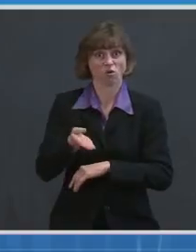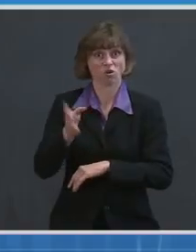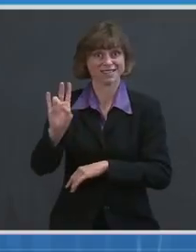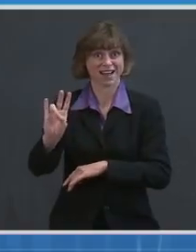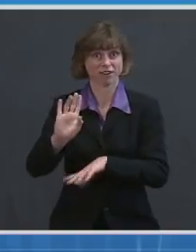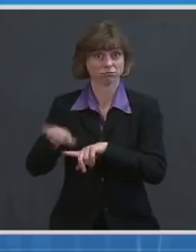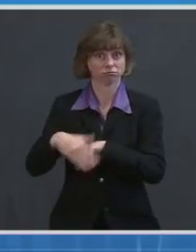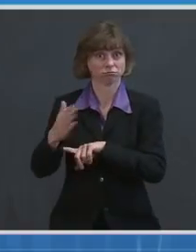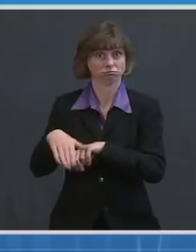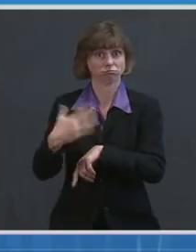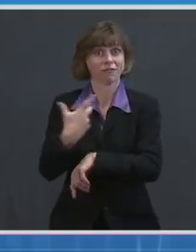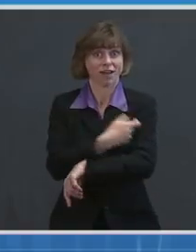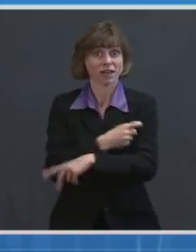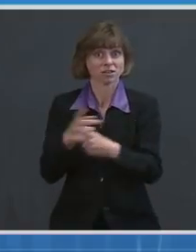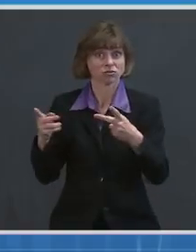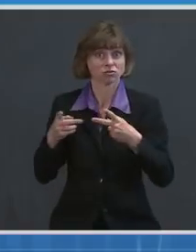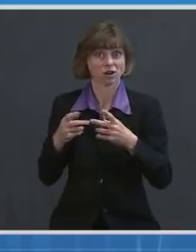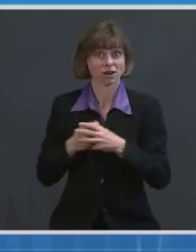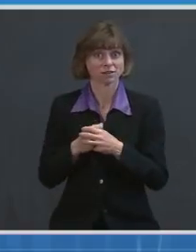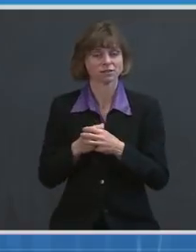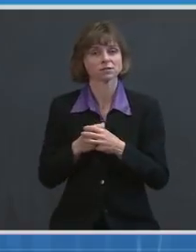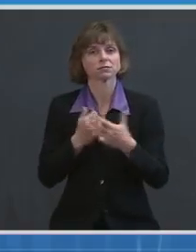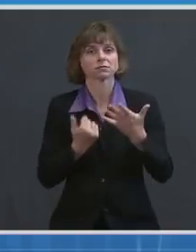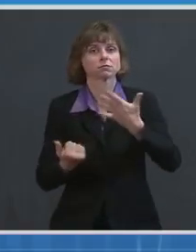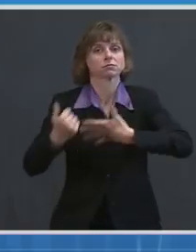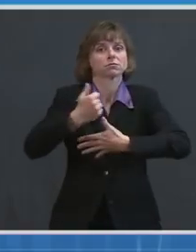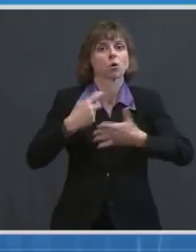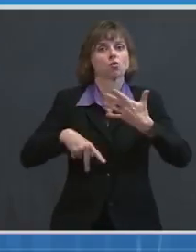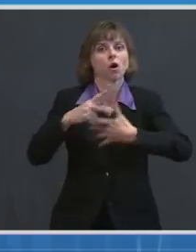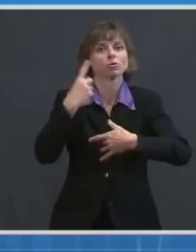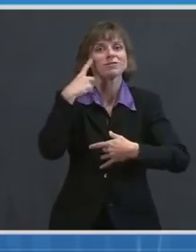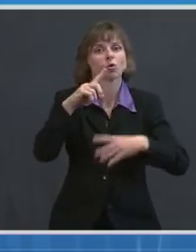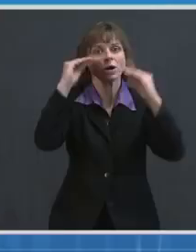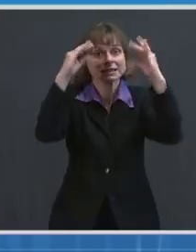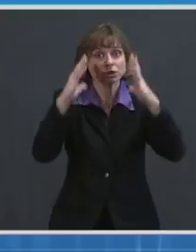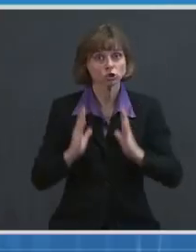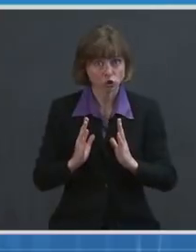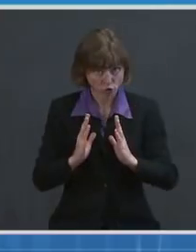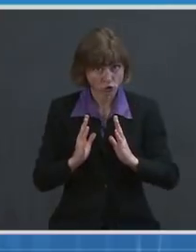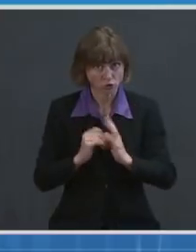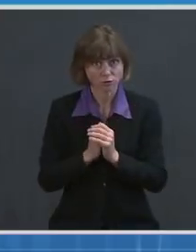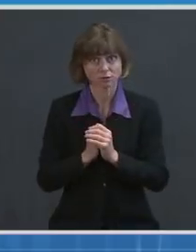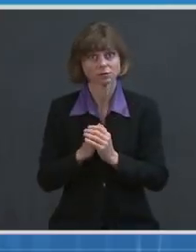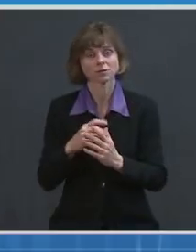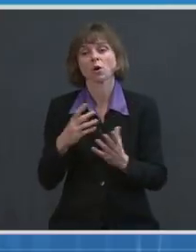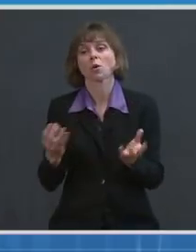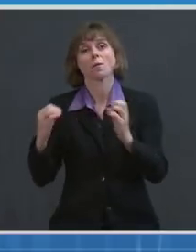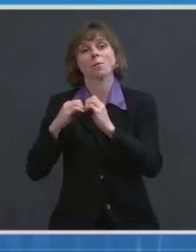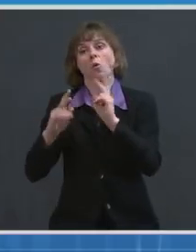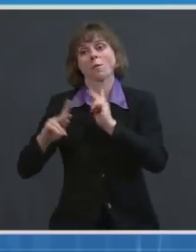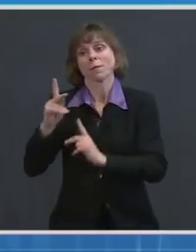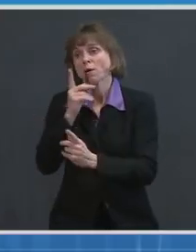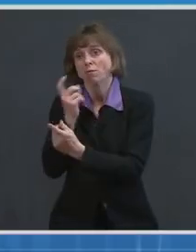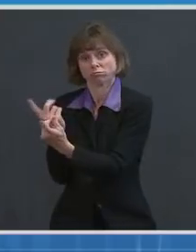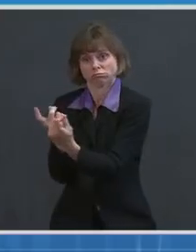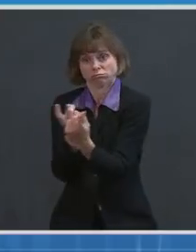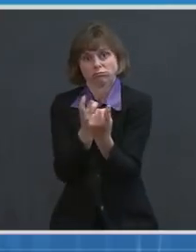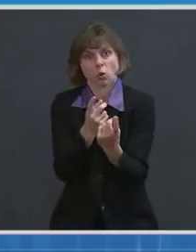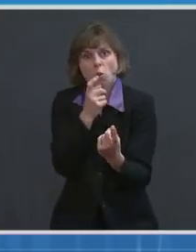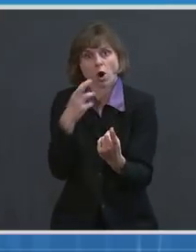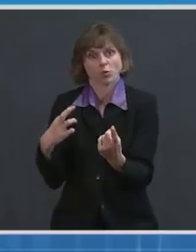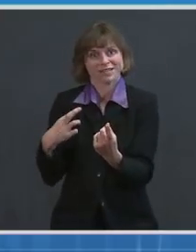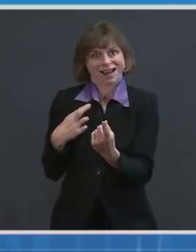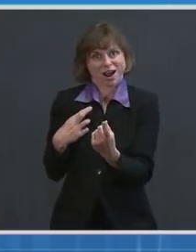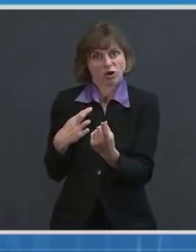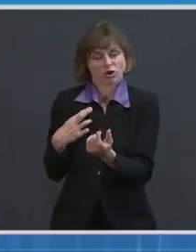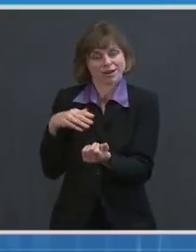reserved for teachers and people in hard-hit zip codes, and we're getting more vaccinators from the military to retired doctors and nurses